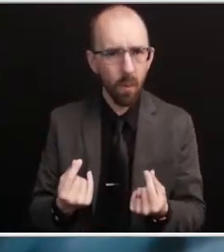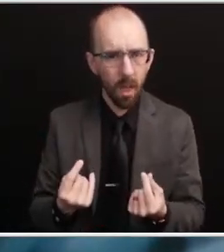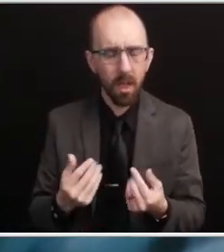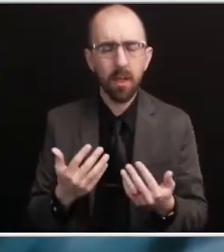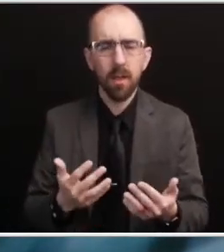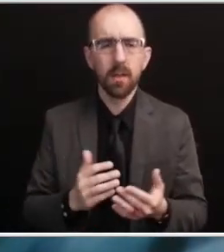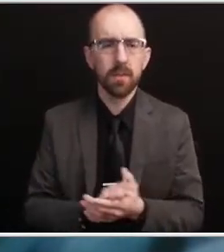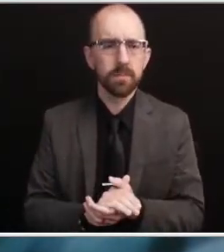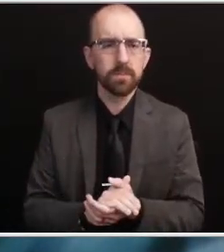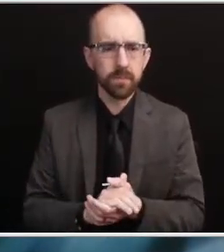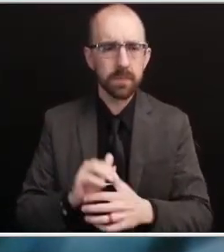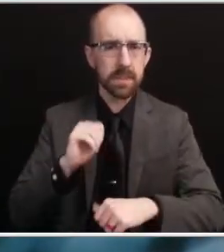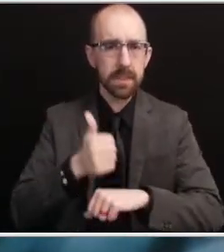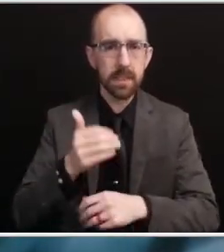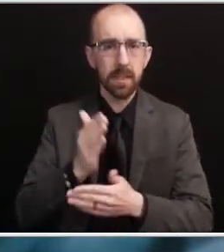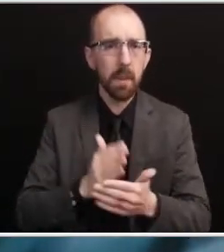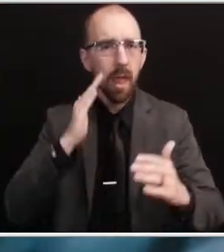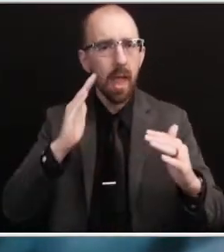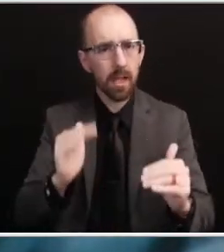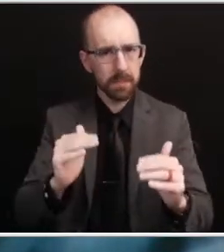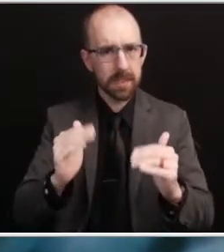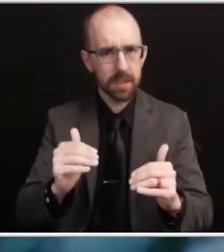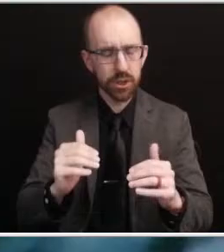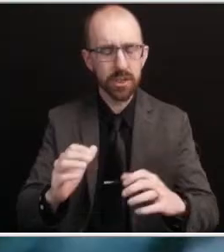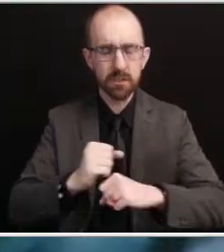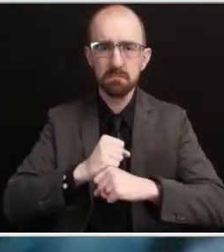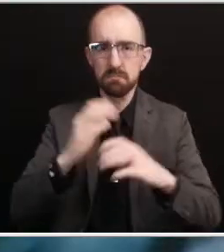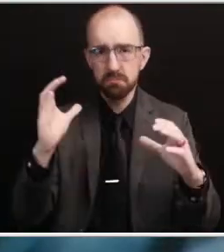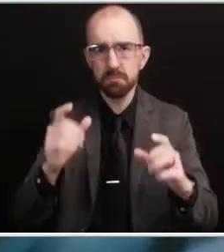setting some realistic expectations and letting them